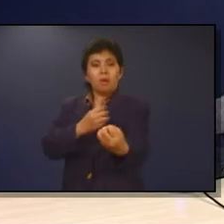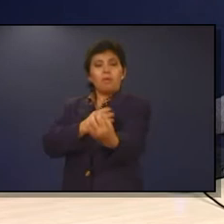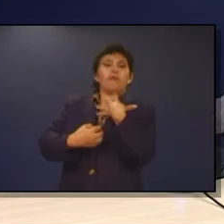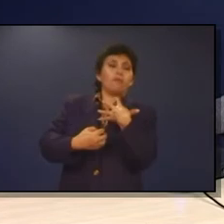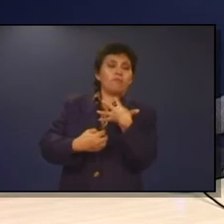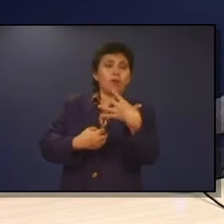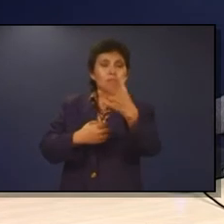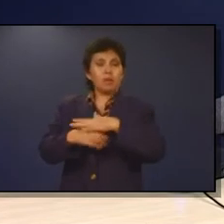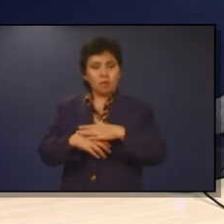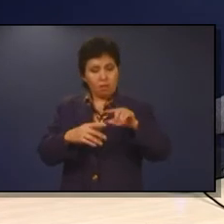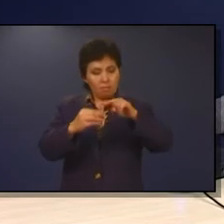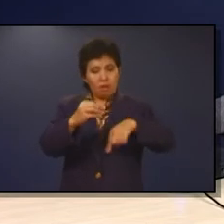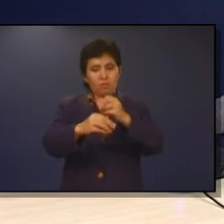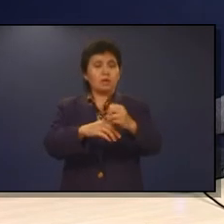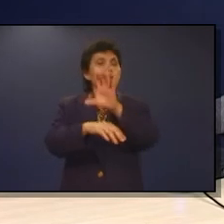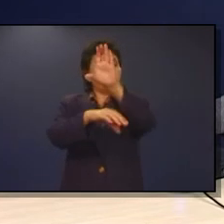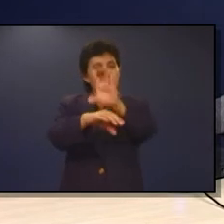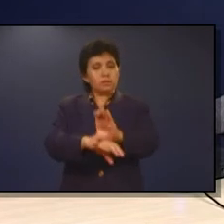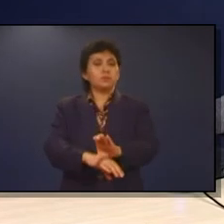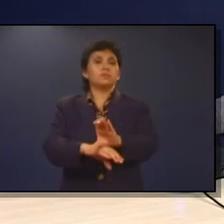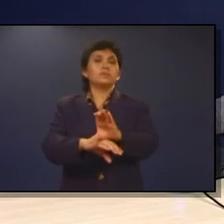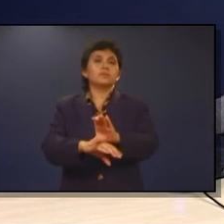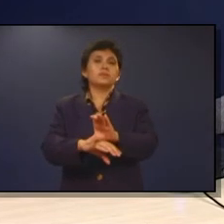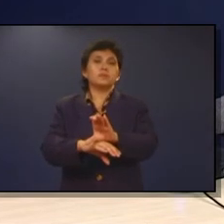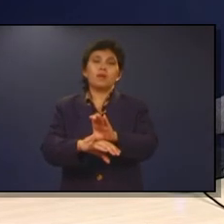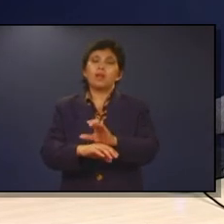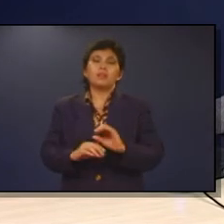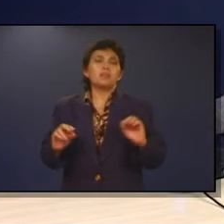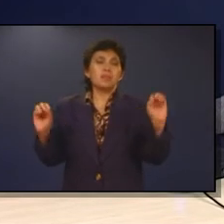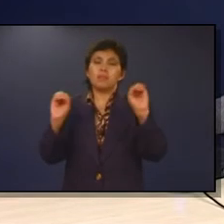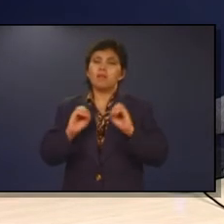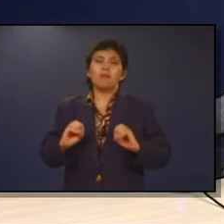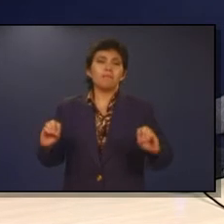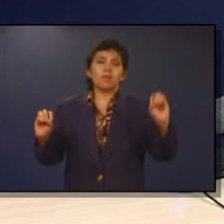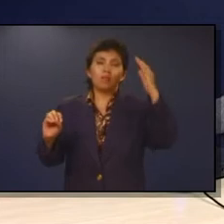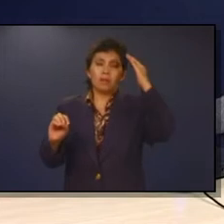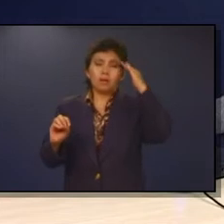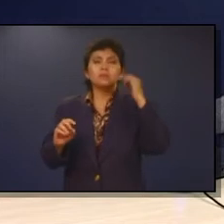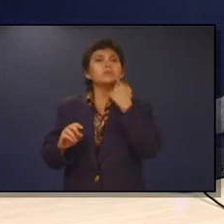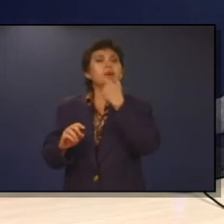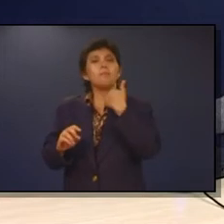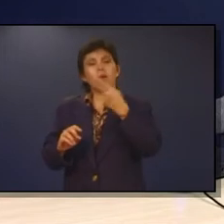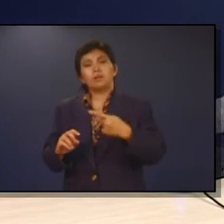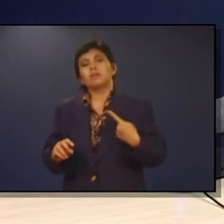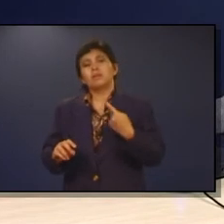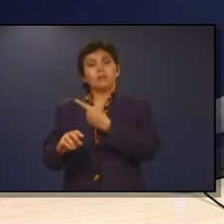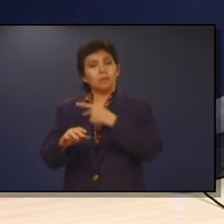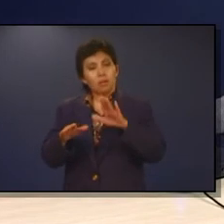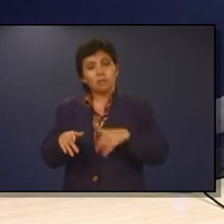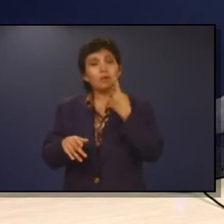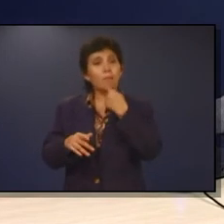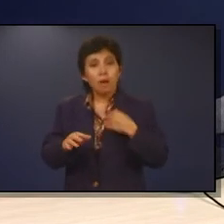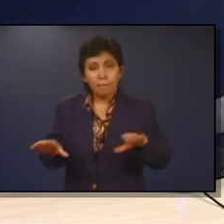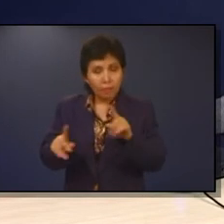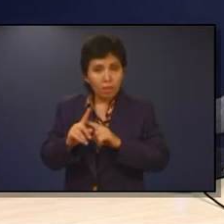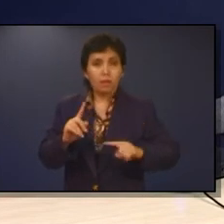on their culture, to try to be a nobody. It's really nobody. You have to know who you are and always be proud